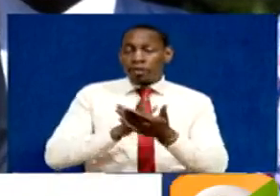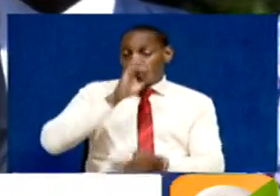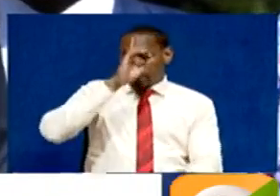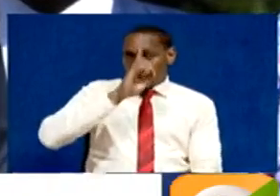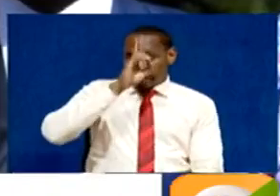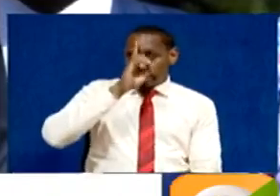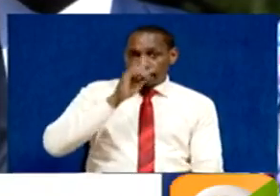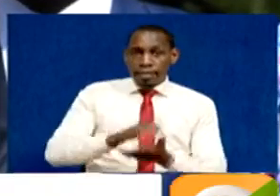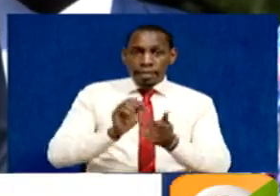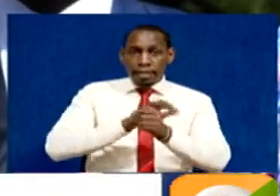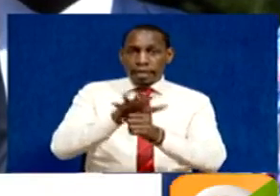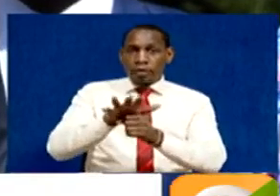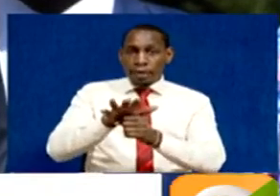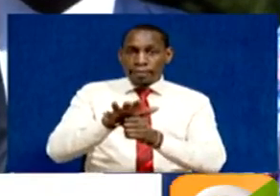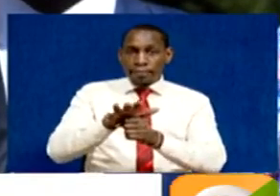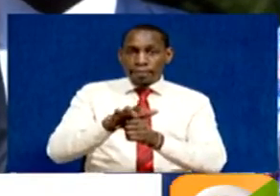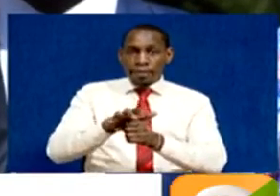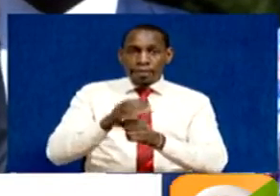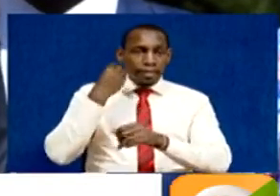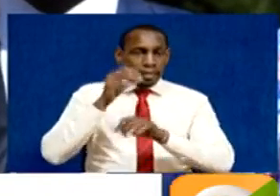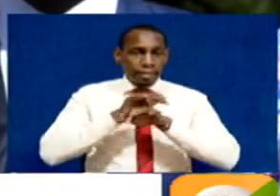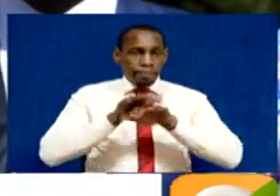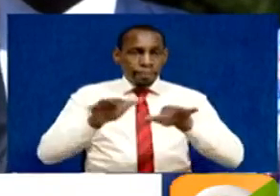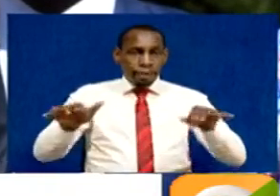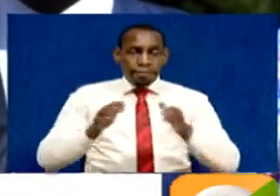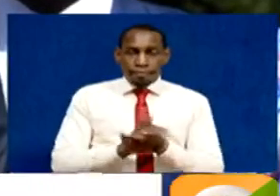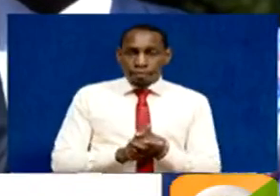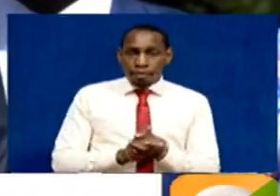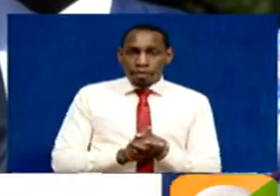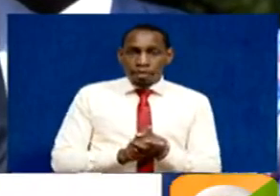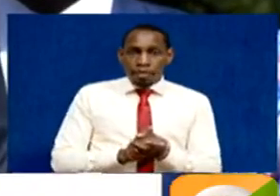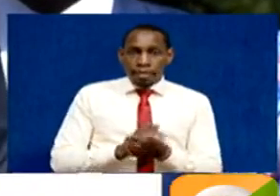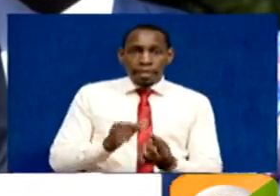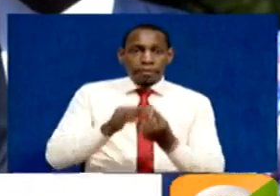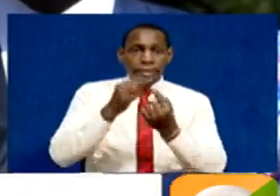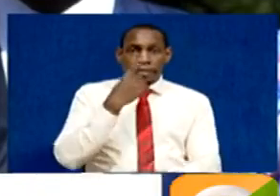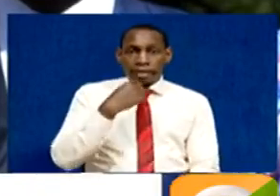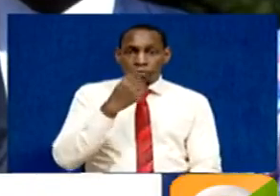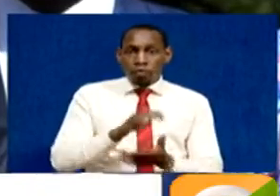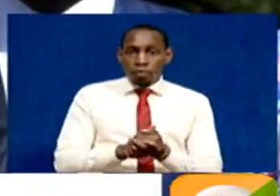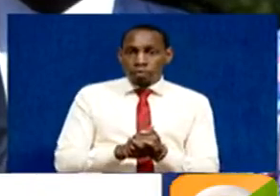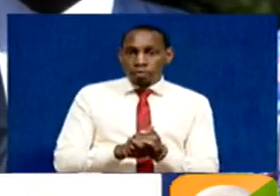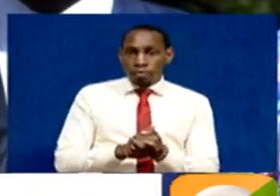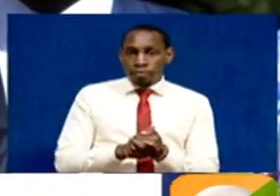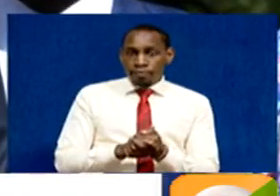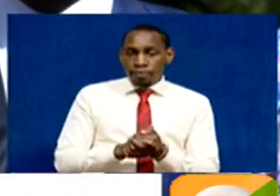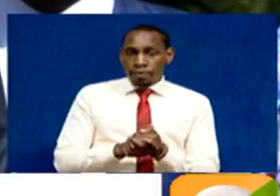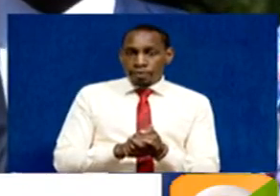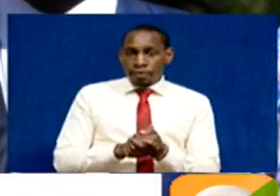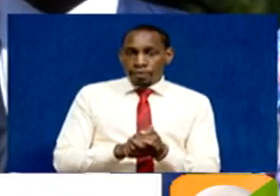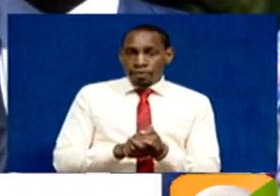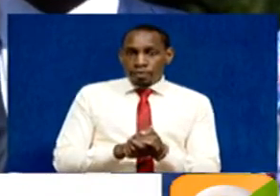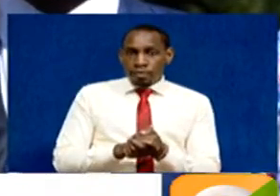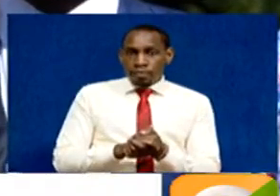seriously by the COVID-19 pandemic. We single out especially the COVID orphans